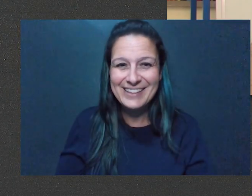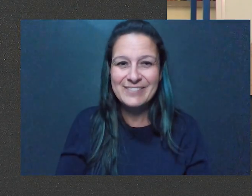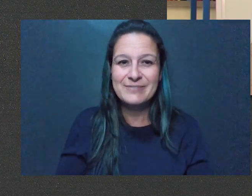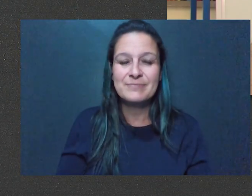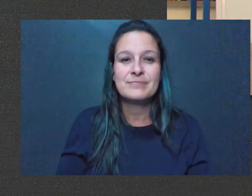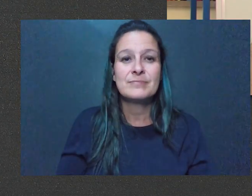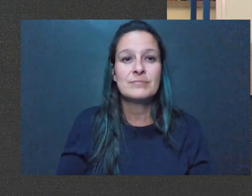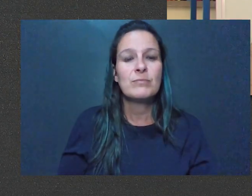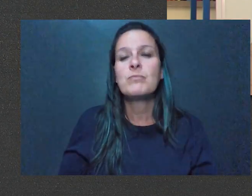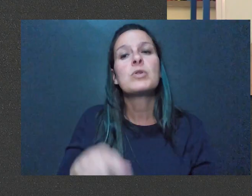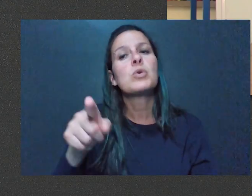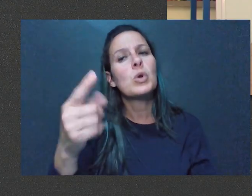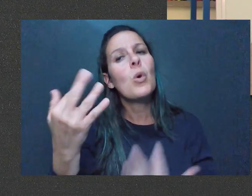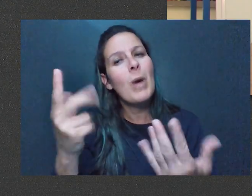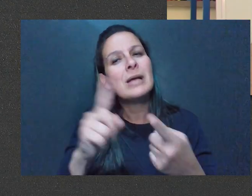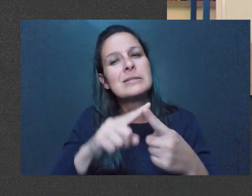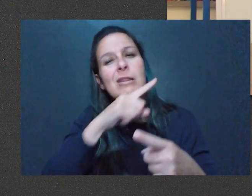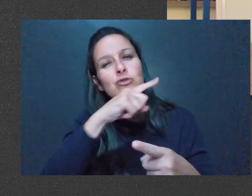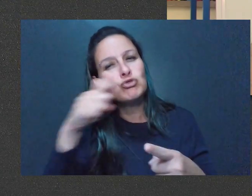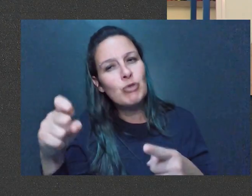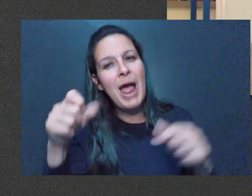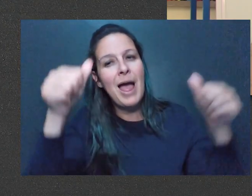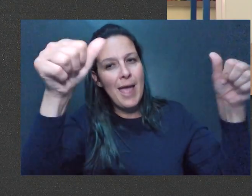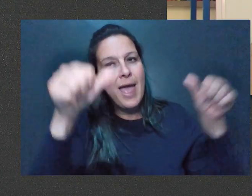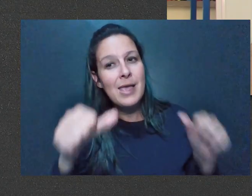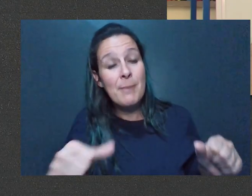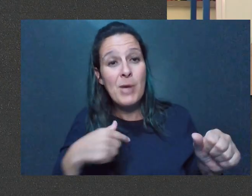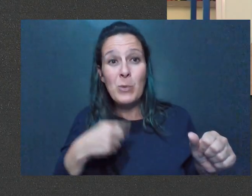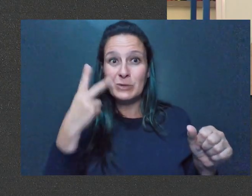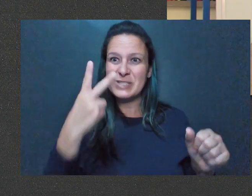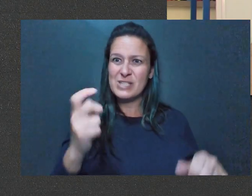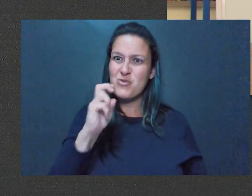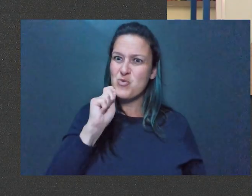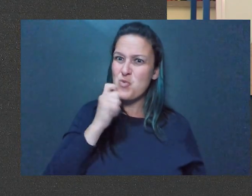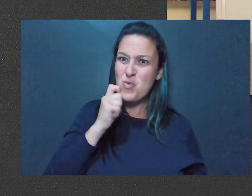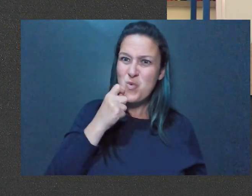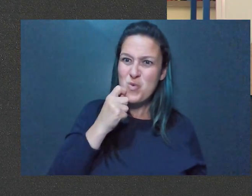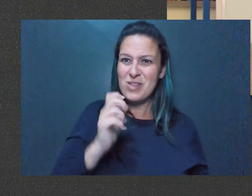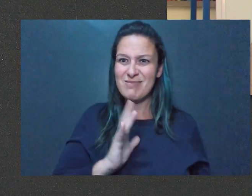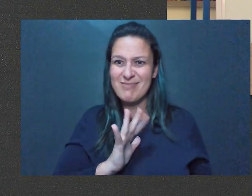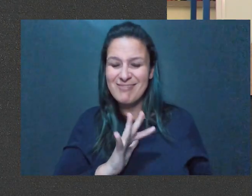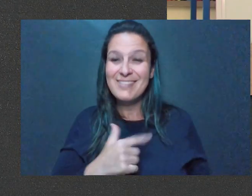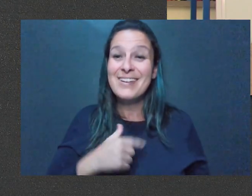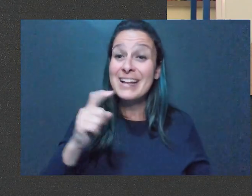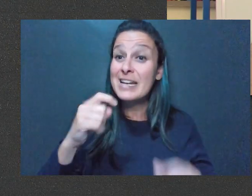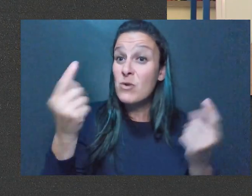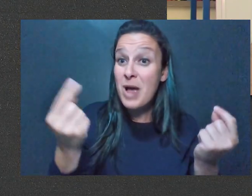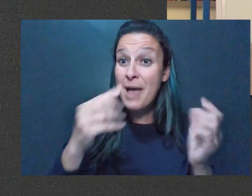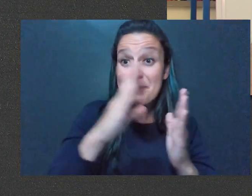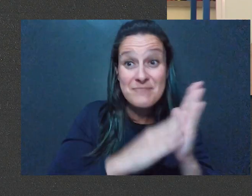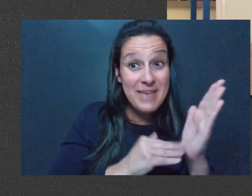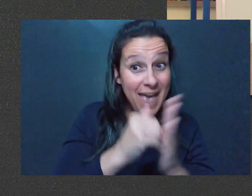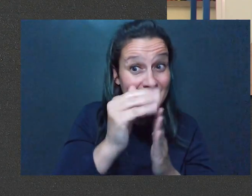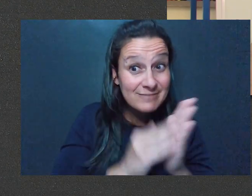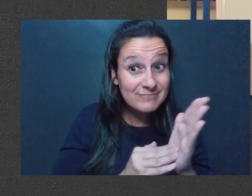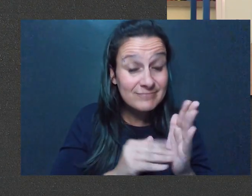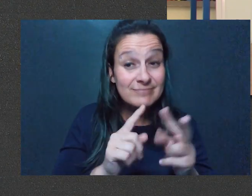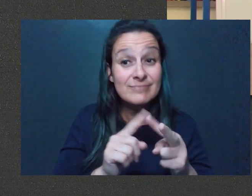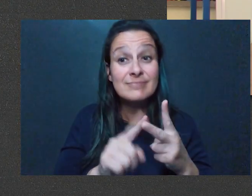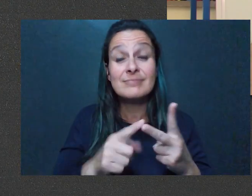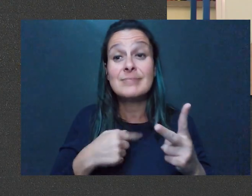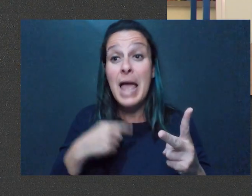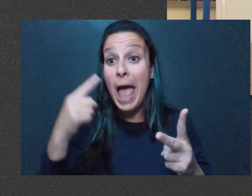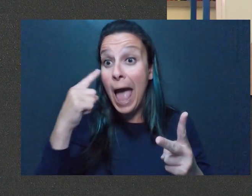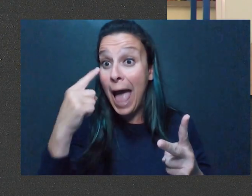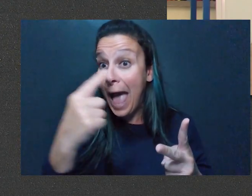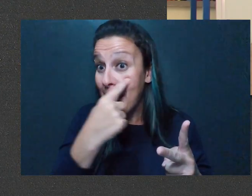You don't have to hang them up till they're dry, but I wanted you to see how cool they are. All you need is paint, some eyeballs.